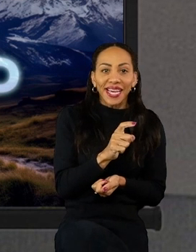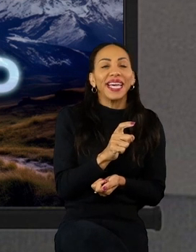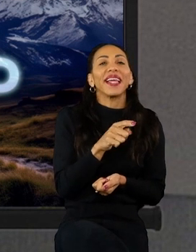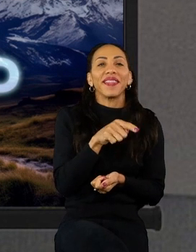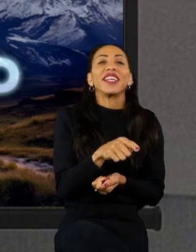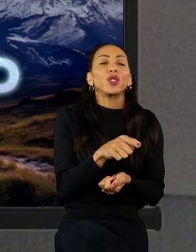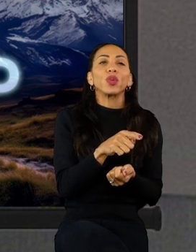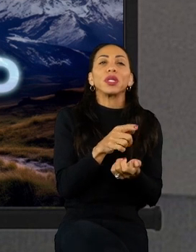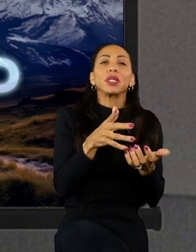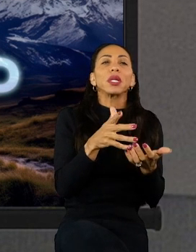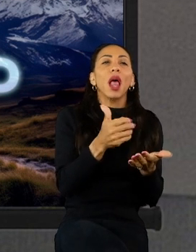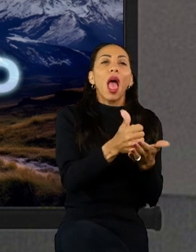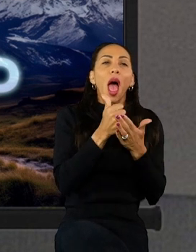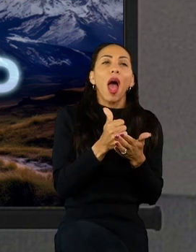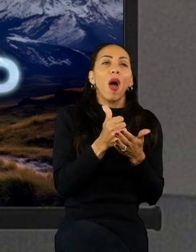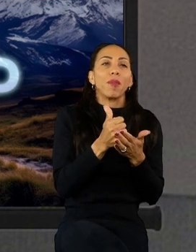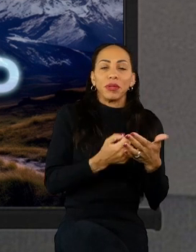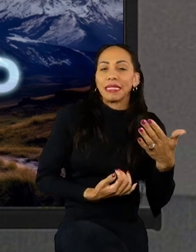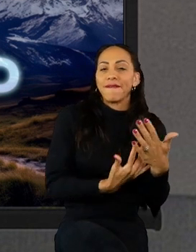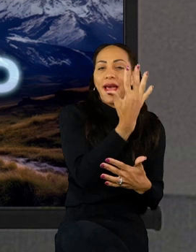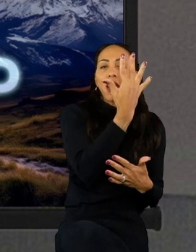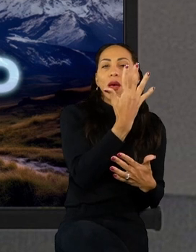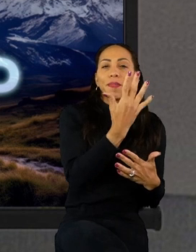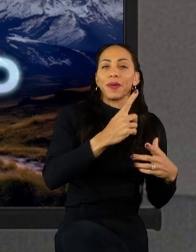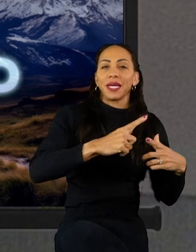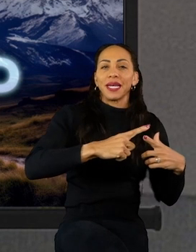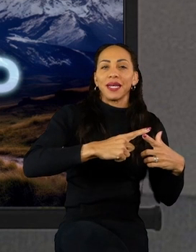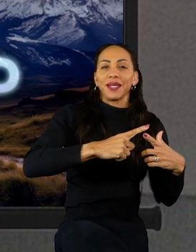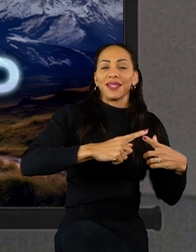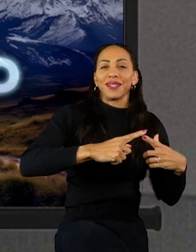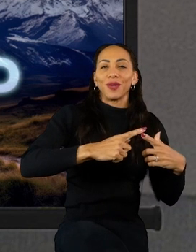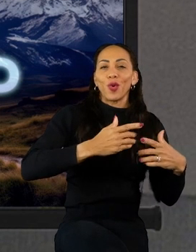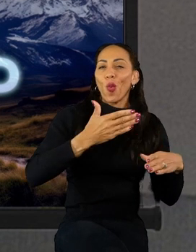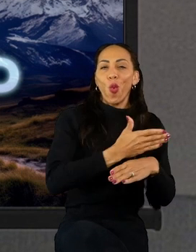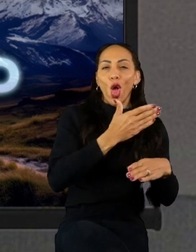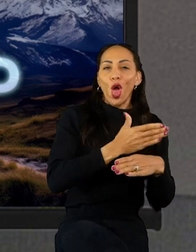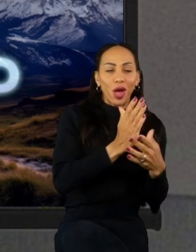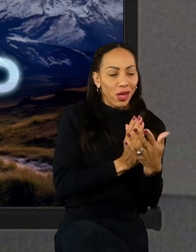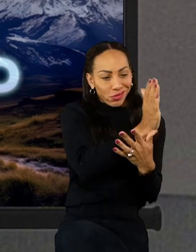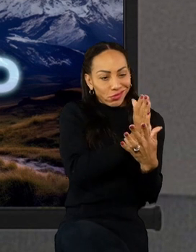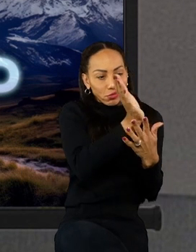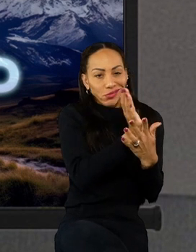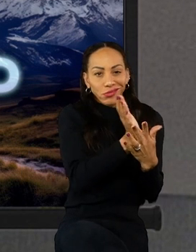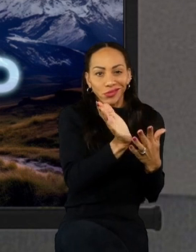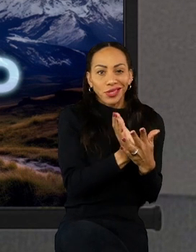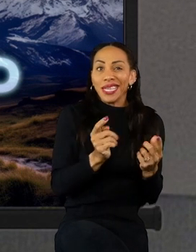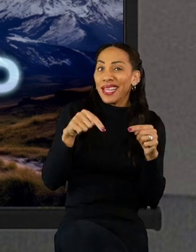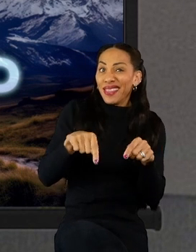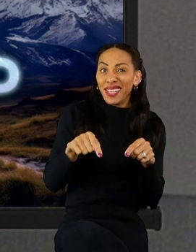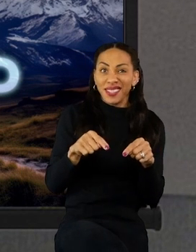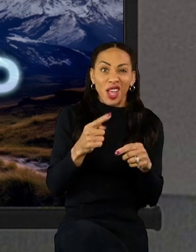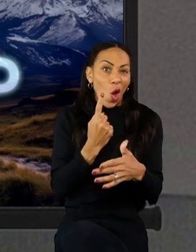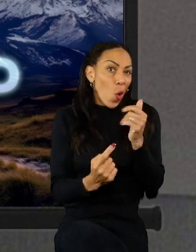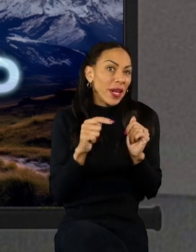instigate avenues within the work that otherwise we wouldn't experience. So we're not seeing this as creating a